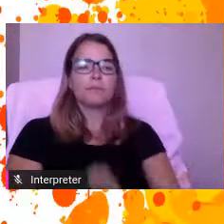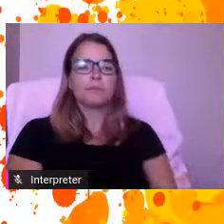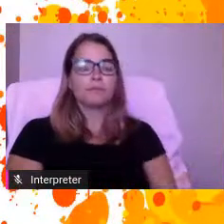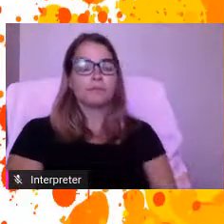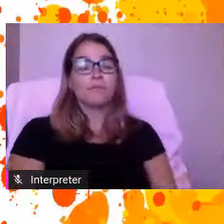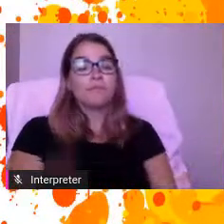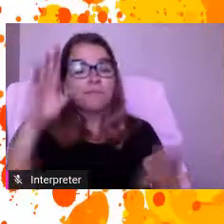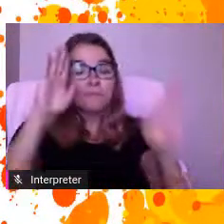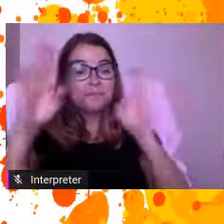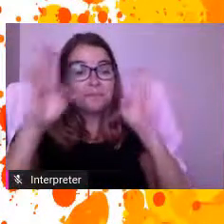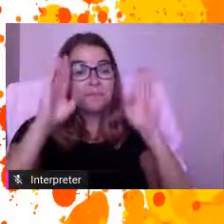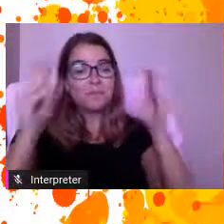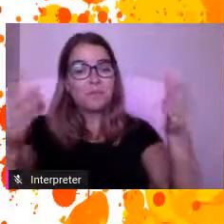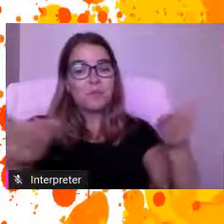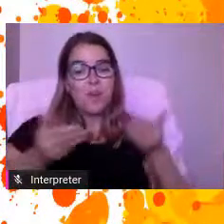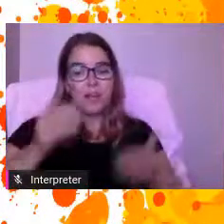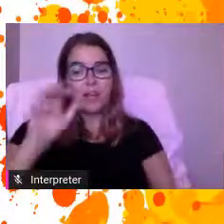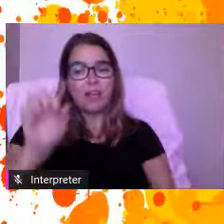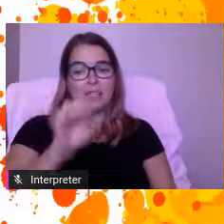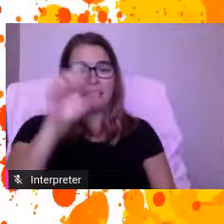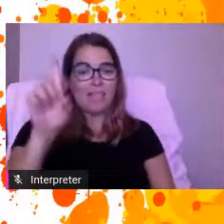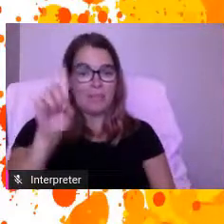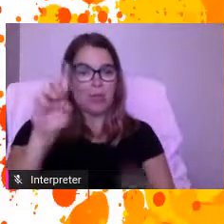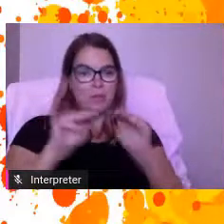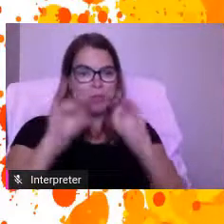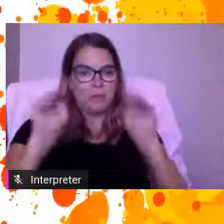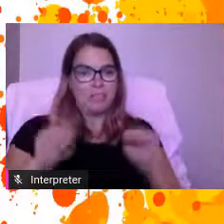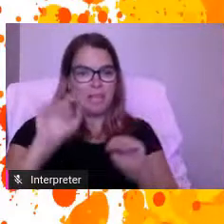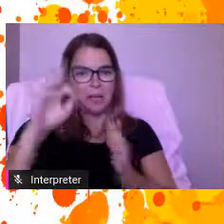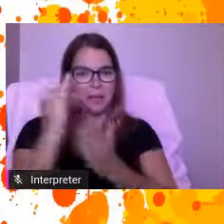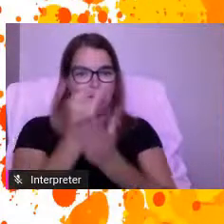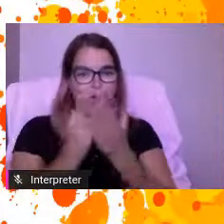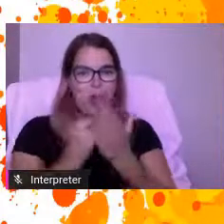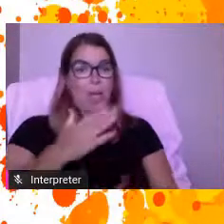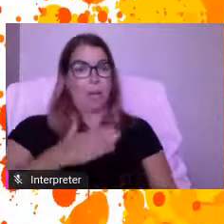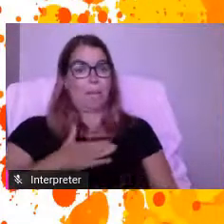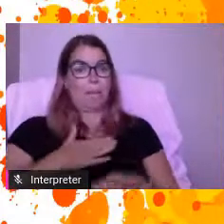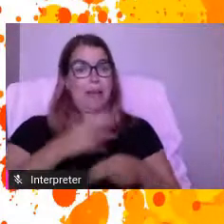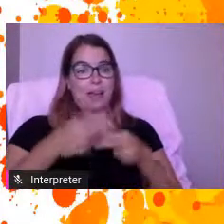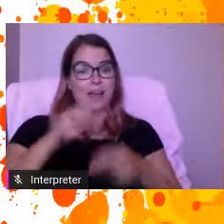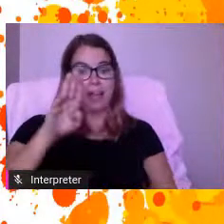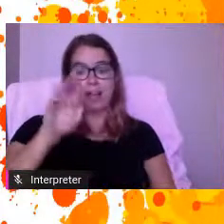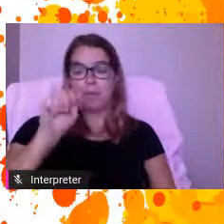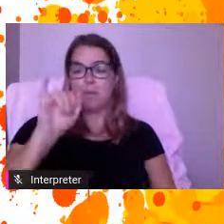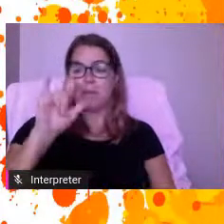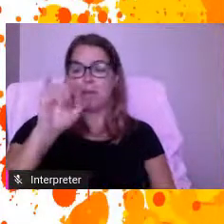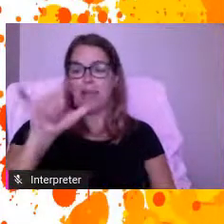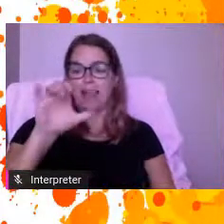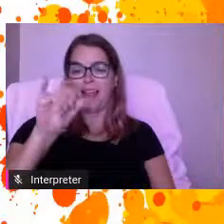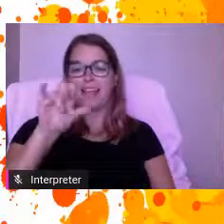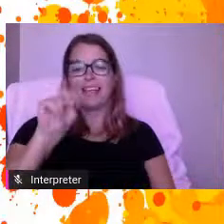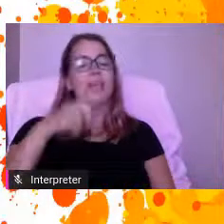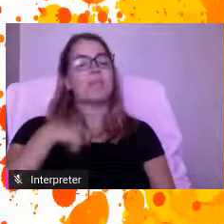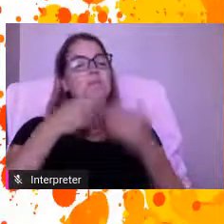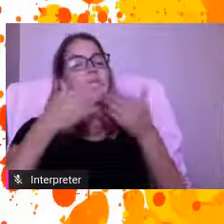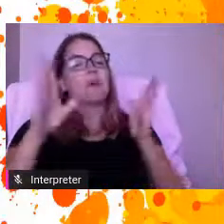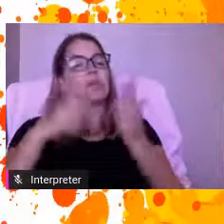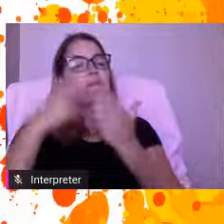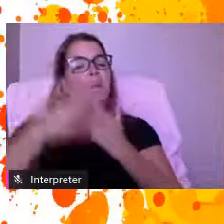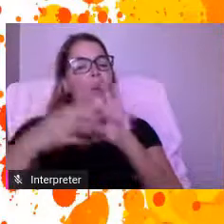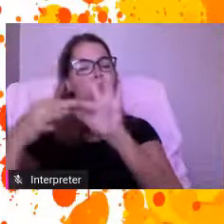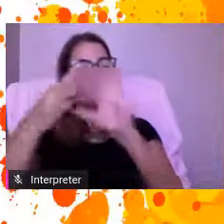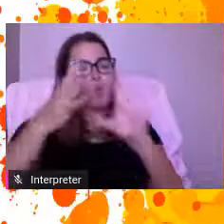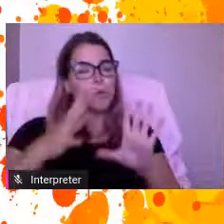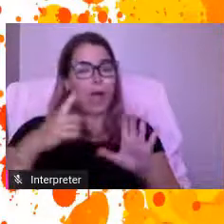Hello, and welcome to the San Diego Museum of Art. My name is Bailey Cain, and I'm the Public Programs Coordinator here. And on behalf of the entire staff, it's